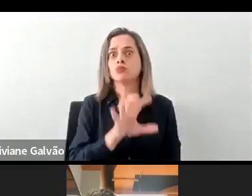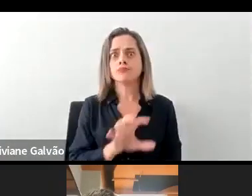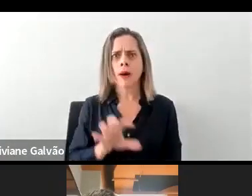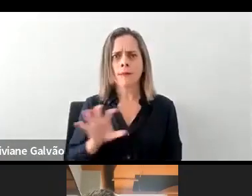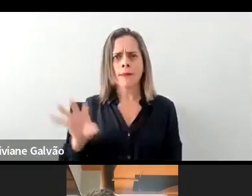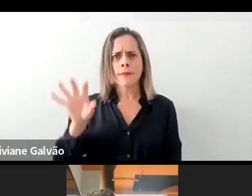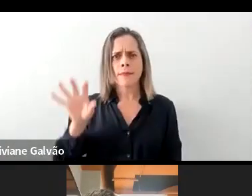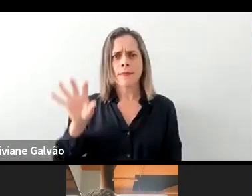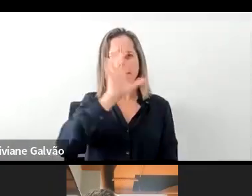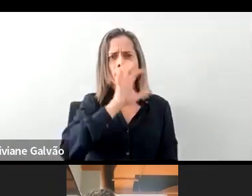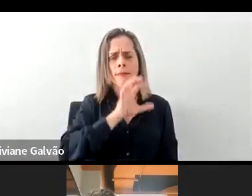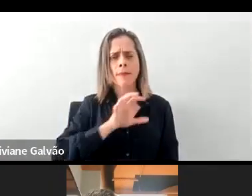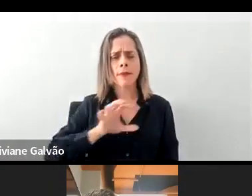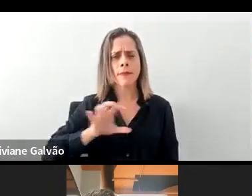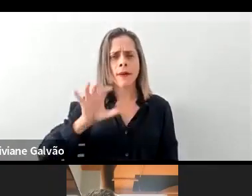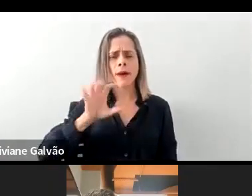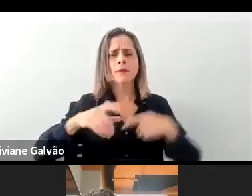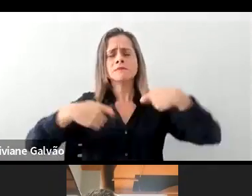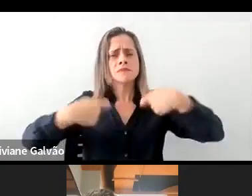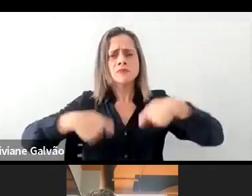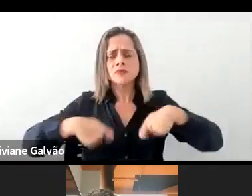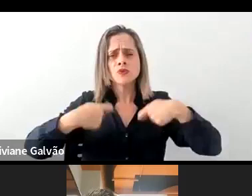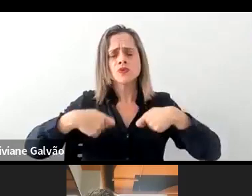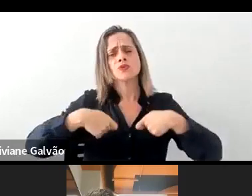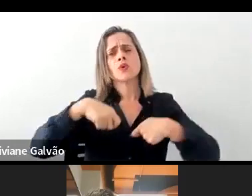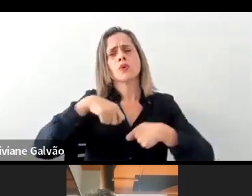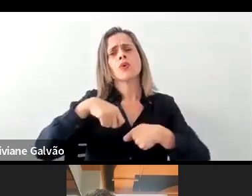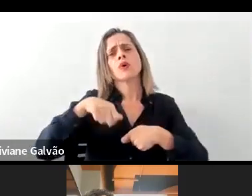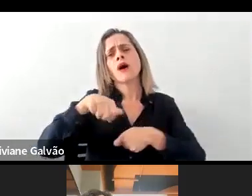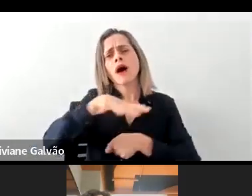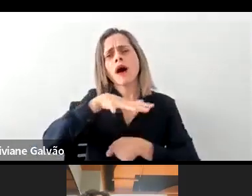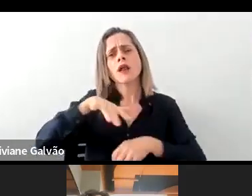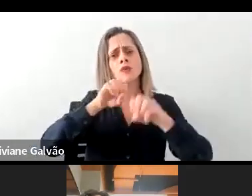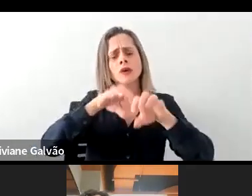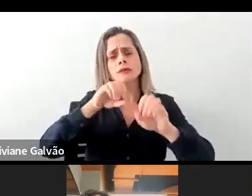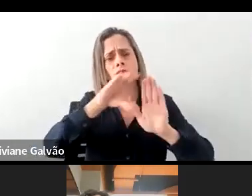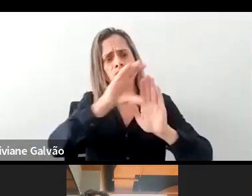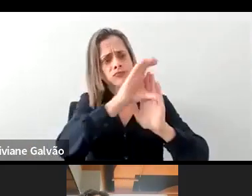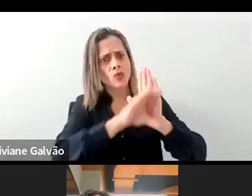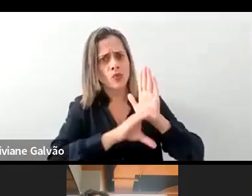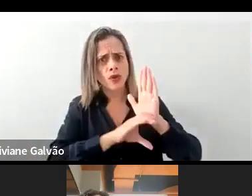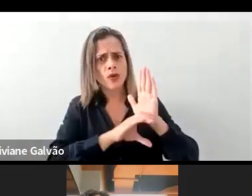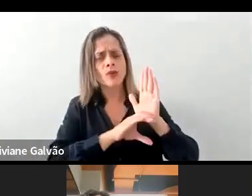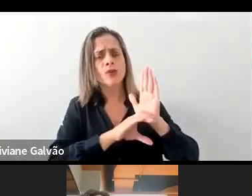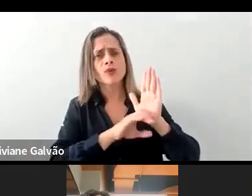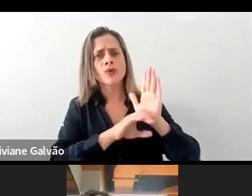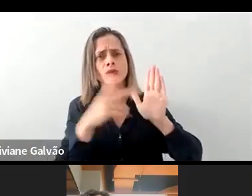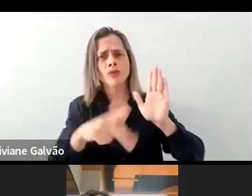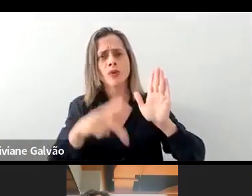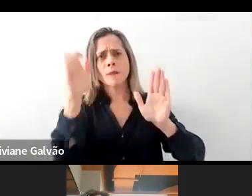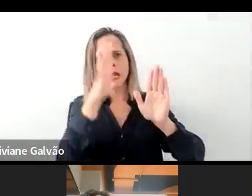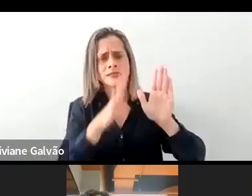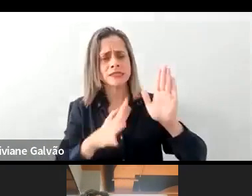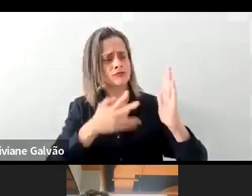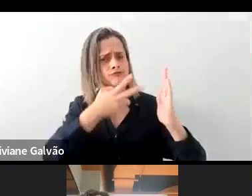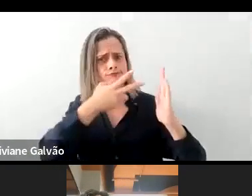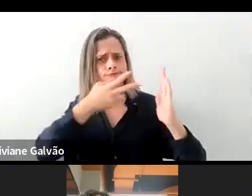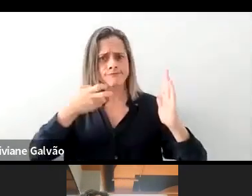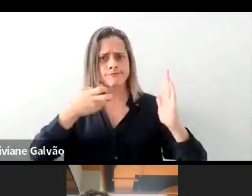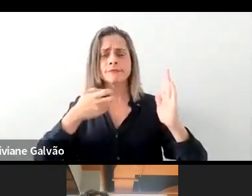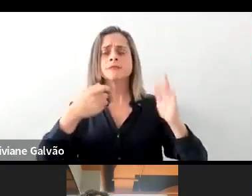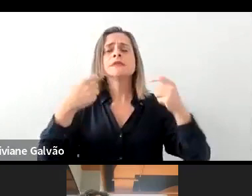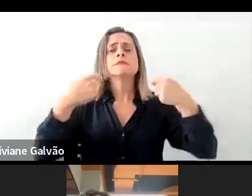each different state and region to make adaptations. And they forgot the most important